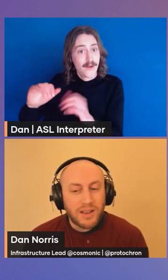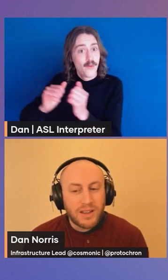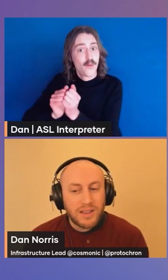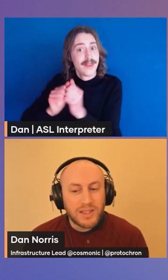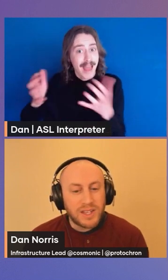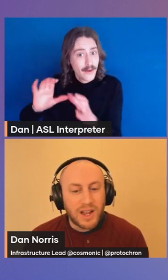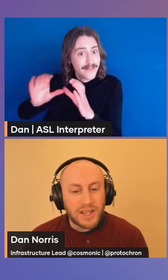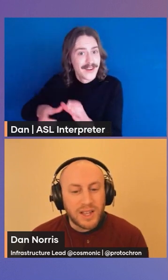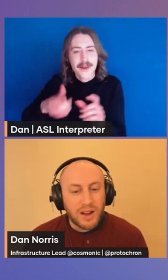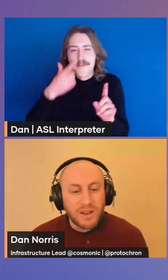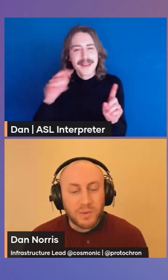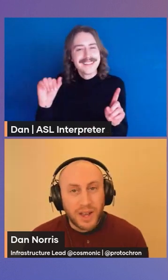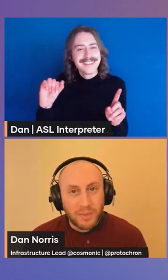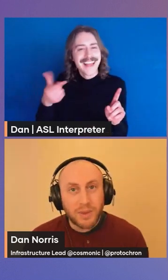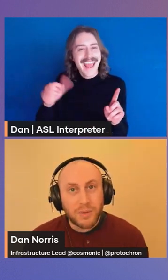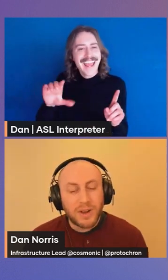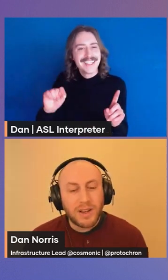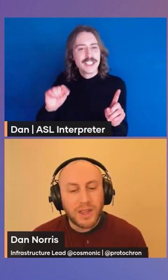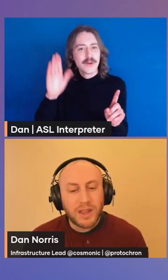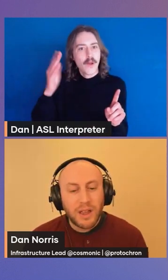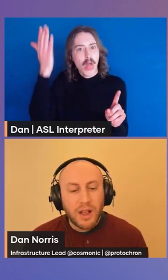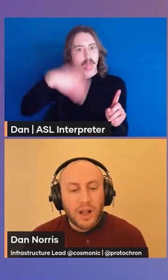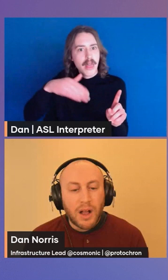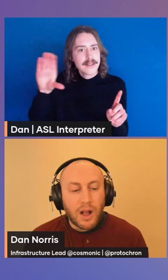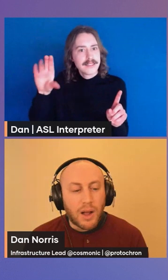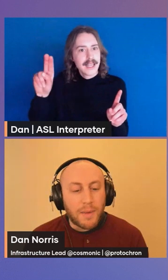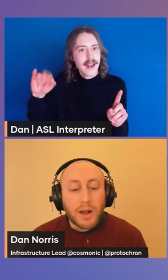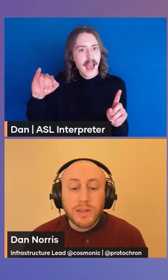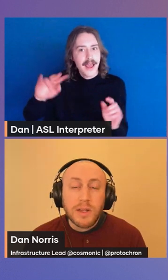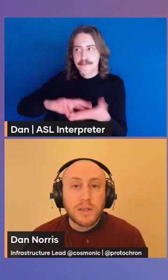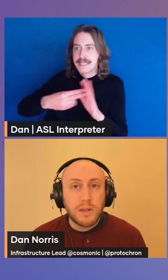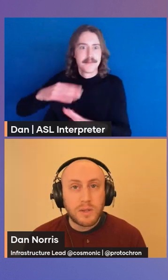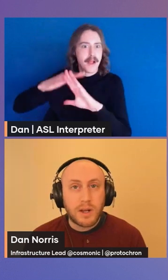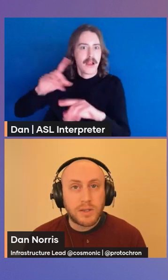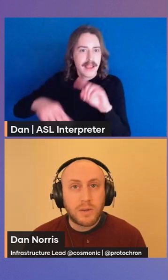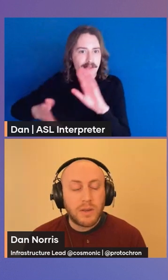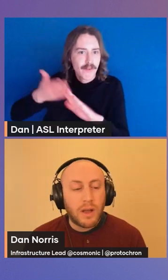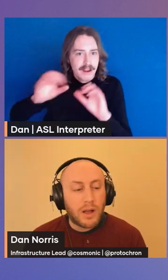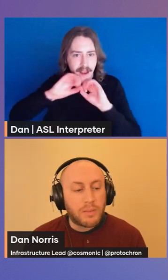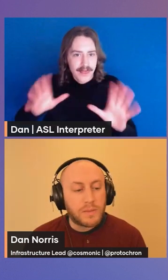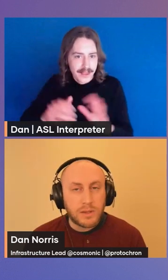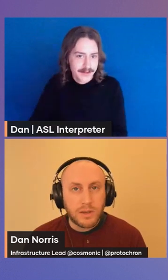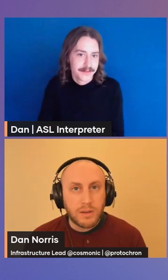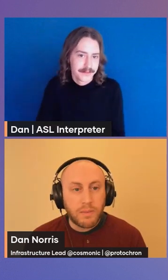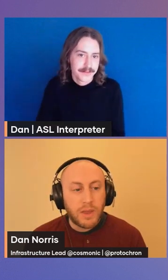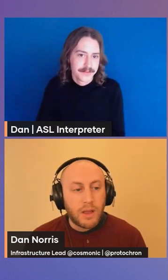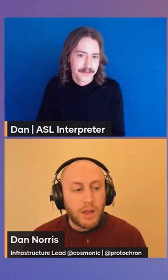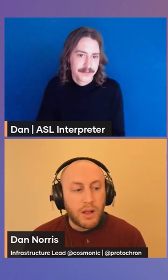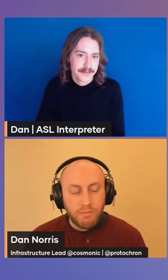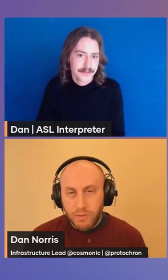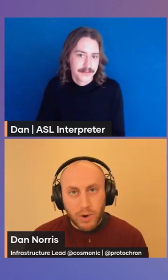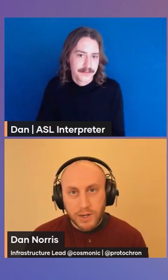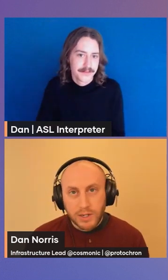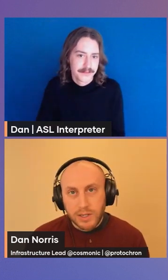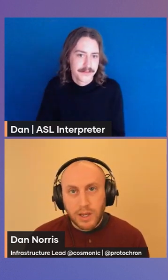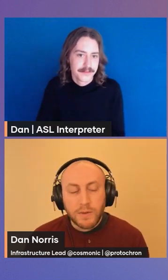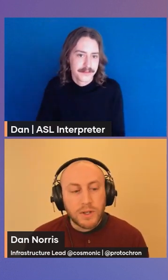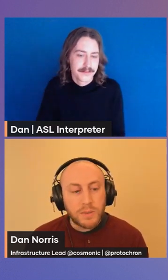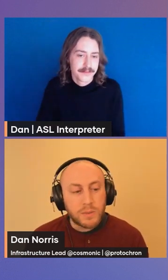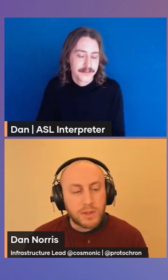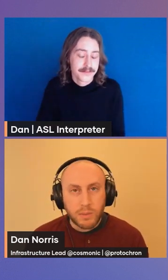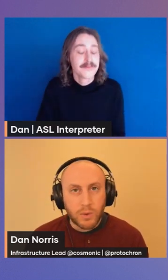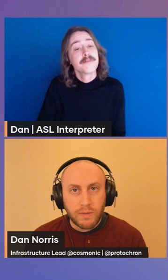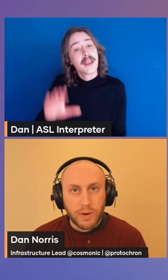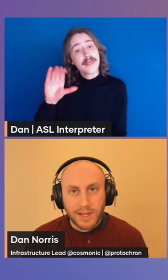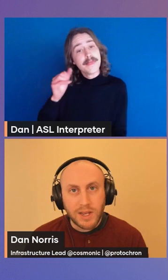that the CNI is there, and you will not be able to run anything. And it also needs to use Consul. Cilium, the project itself, ships